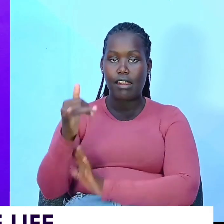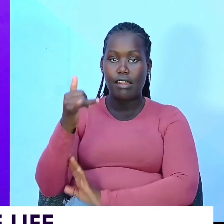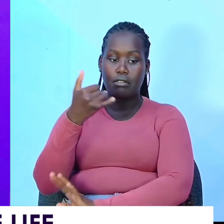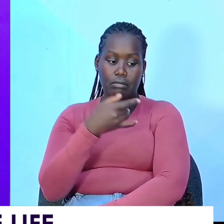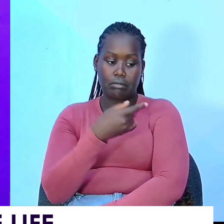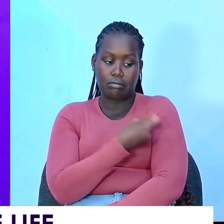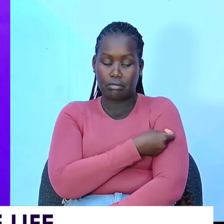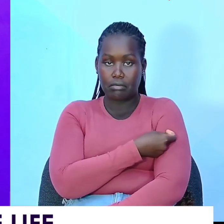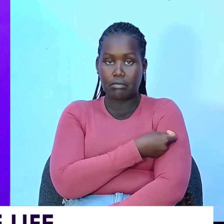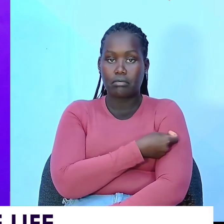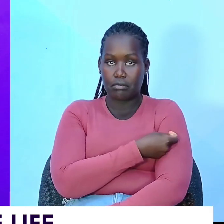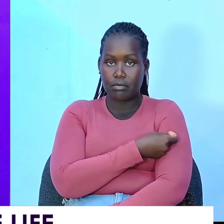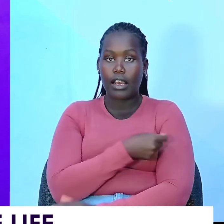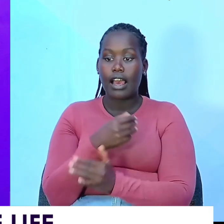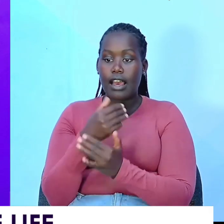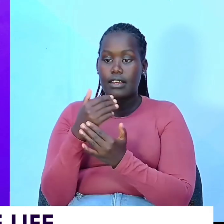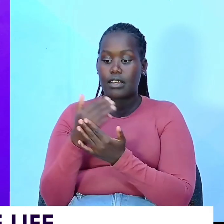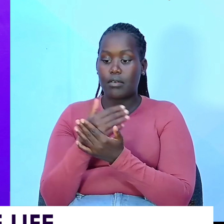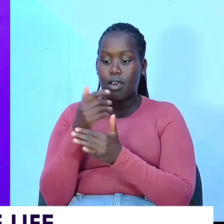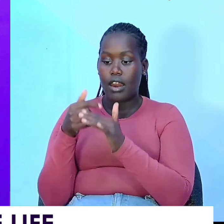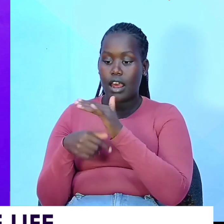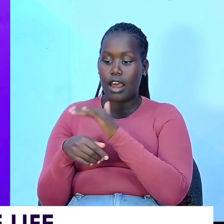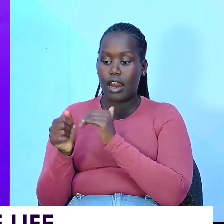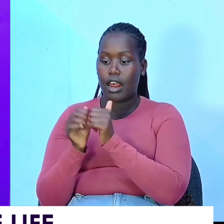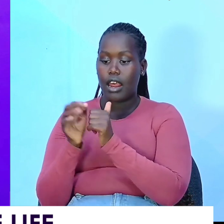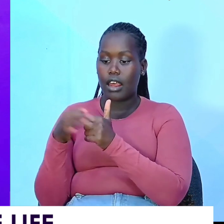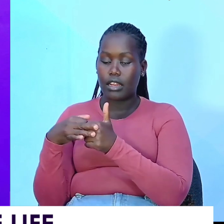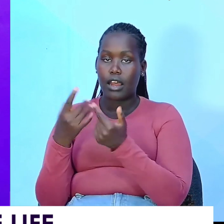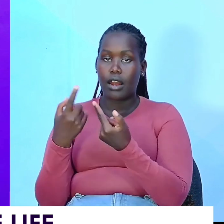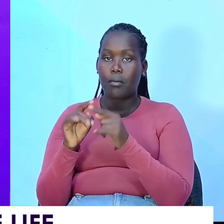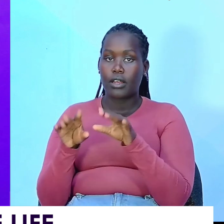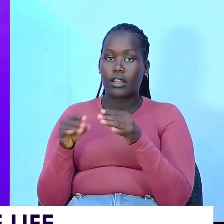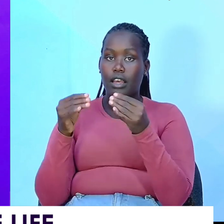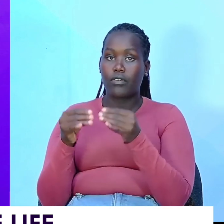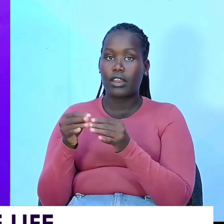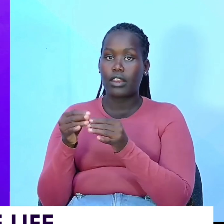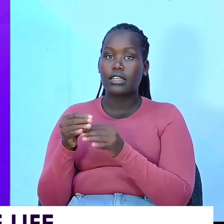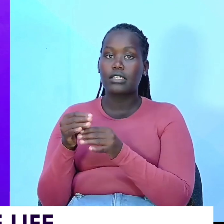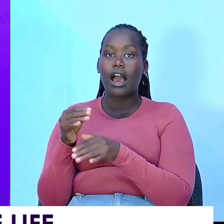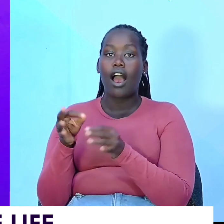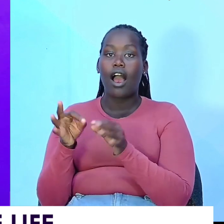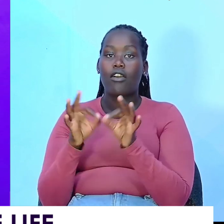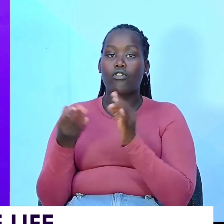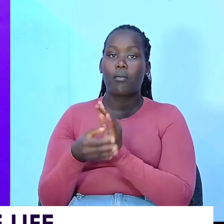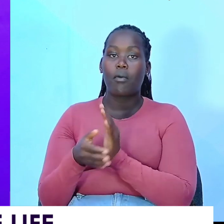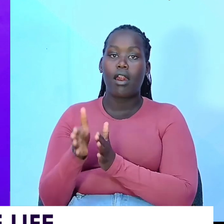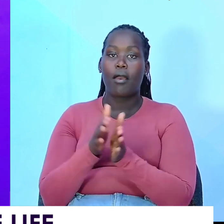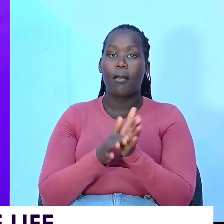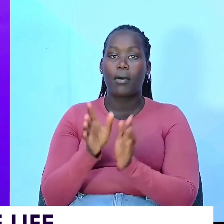are given that jab and then let loose. You find a very young girl.